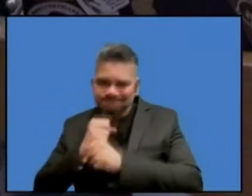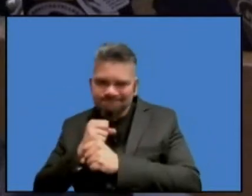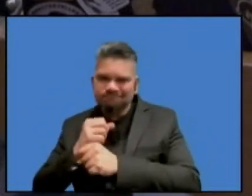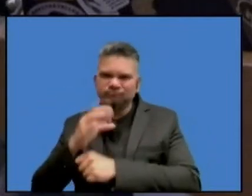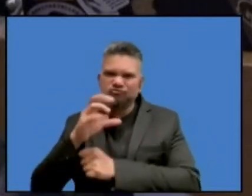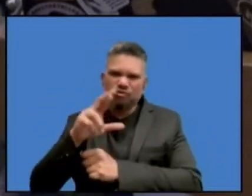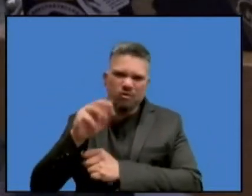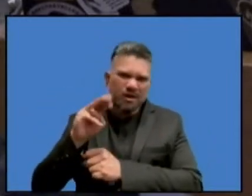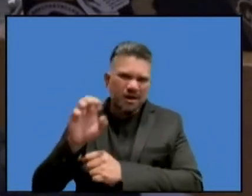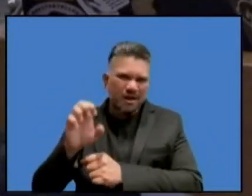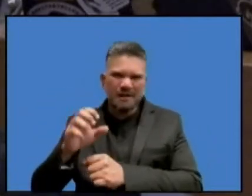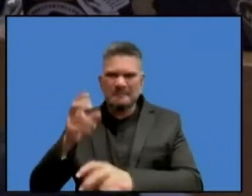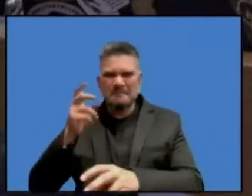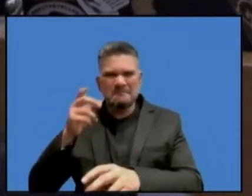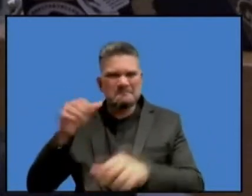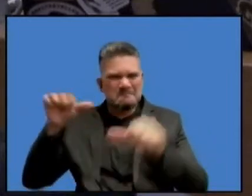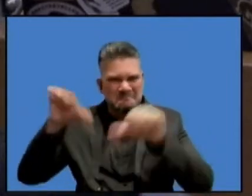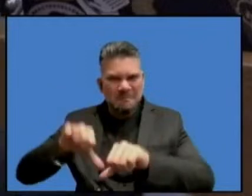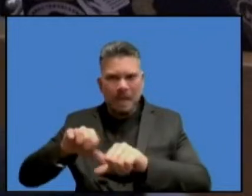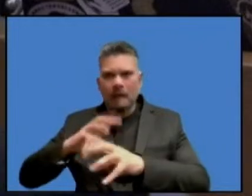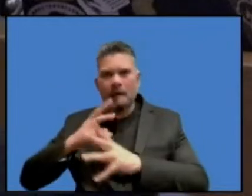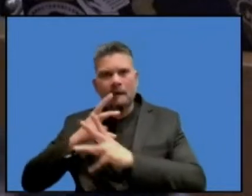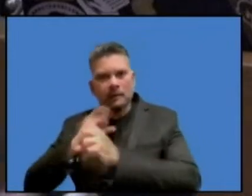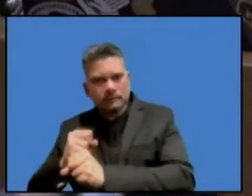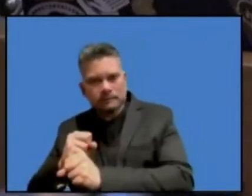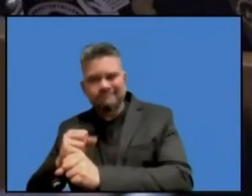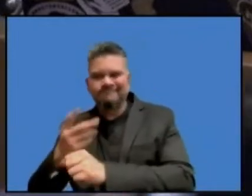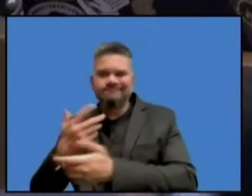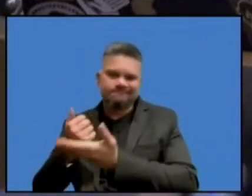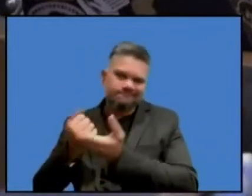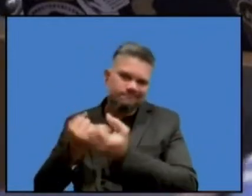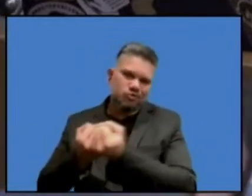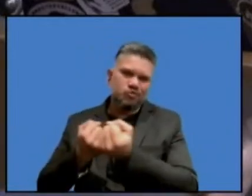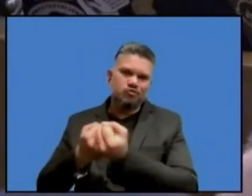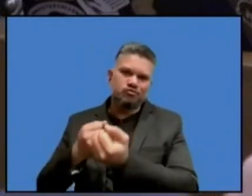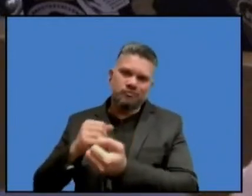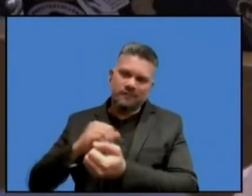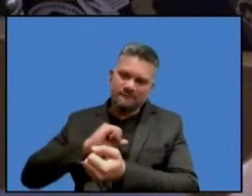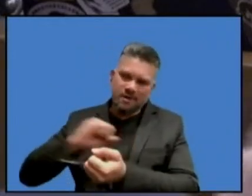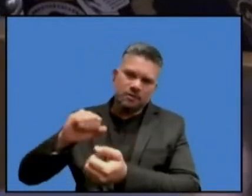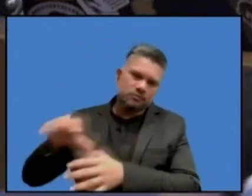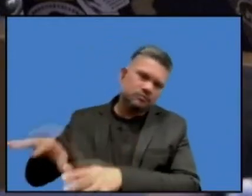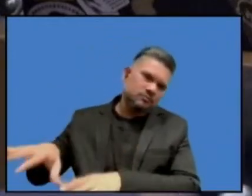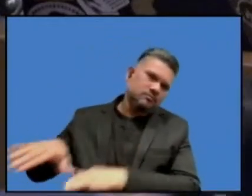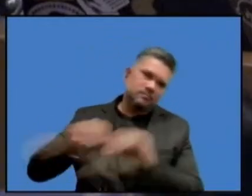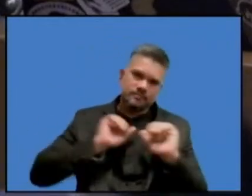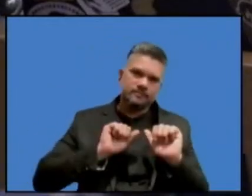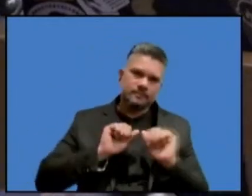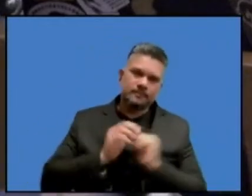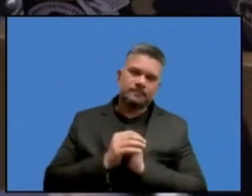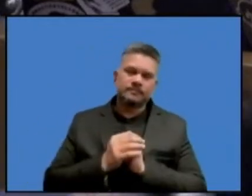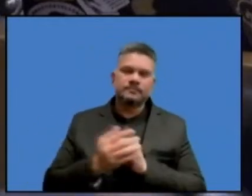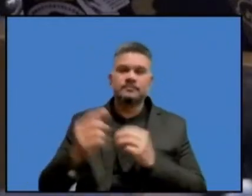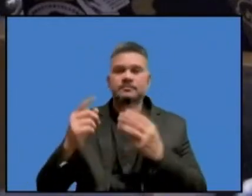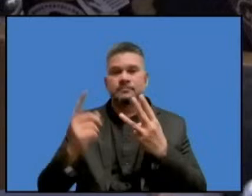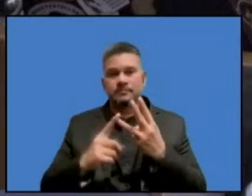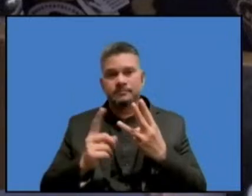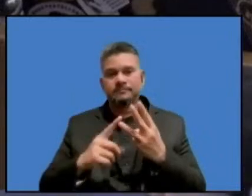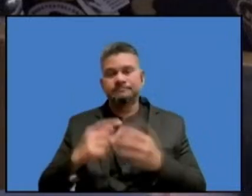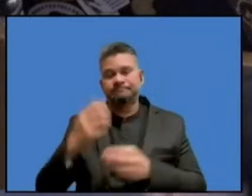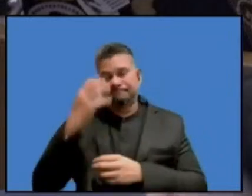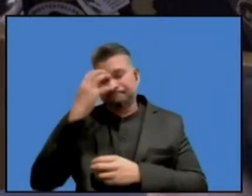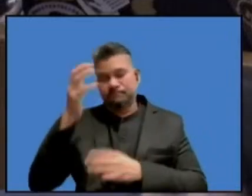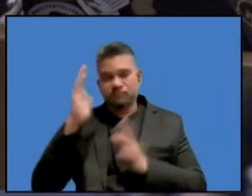transnational criminal industries. The third one, for the governments to provide a hotline or rapid